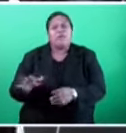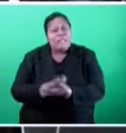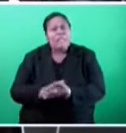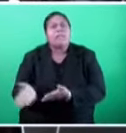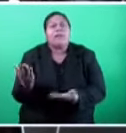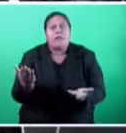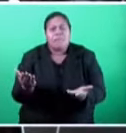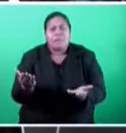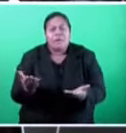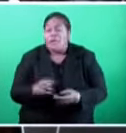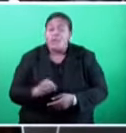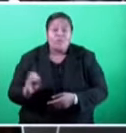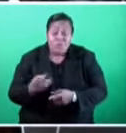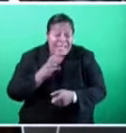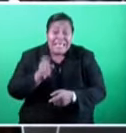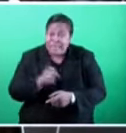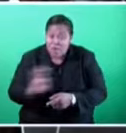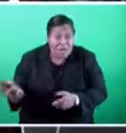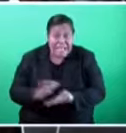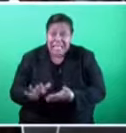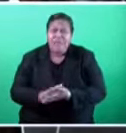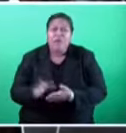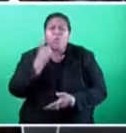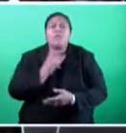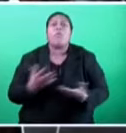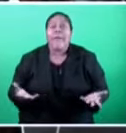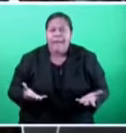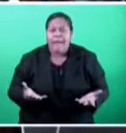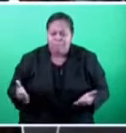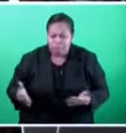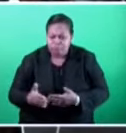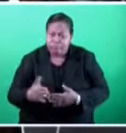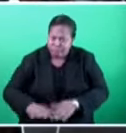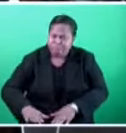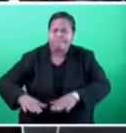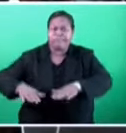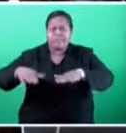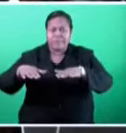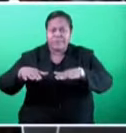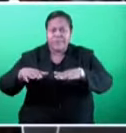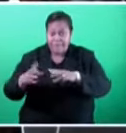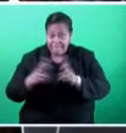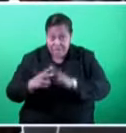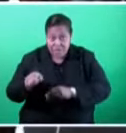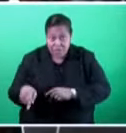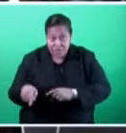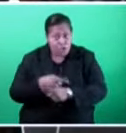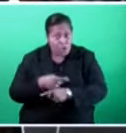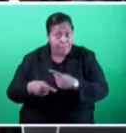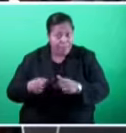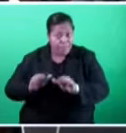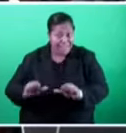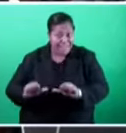the water pass through? It'll overflow. It'll overflow, and those villages that is talking about protecting those